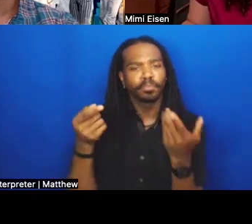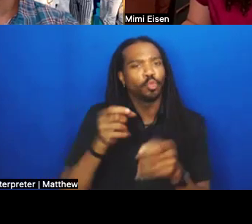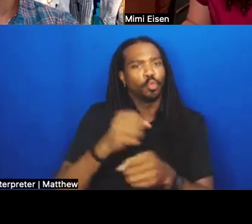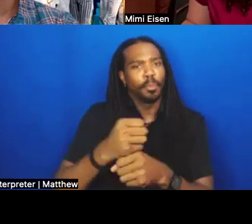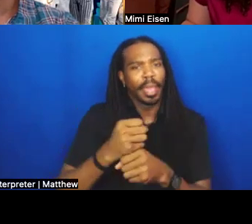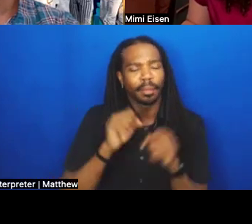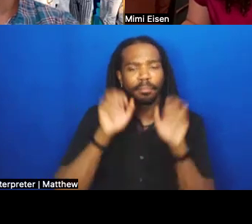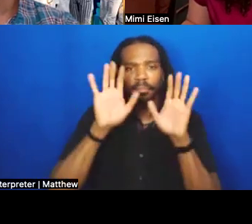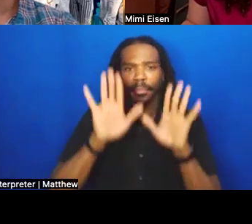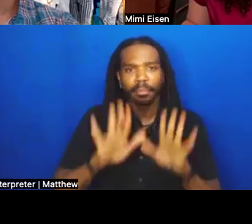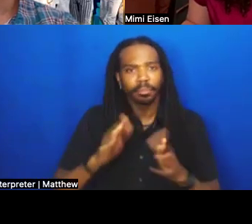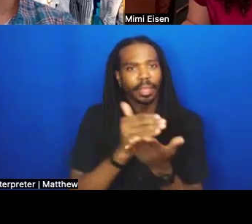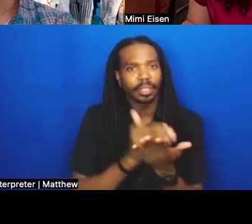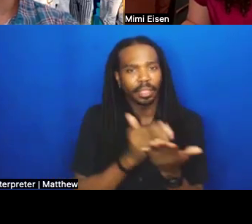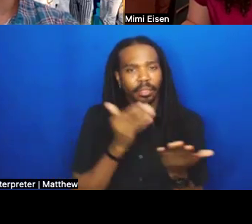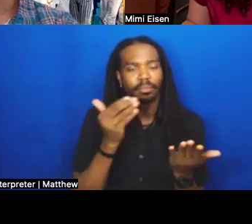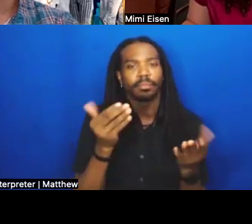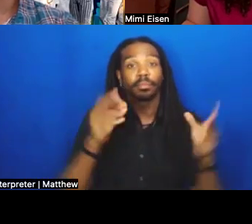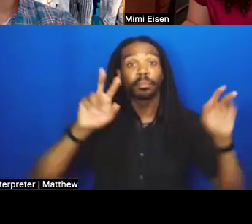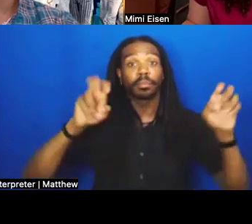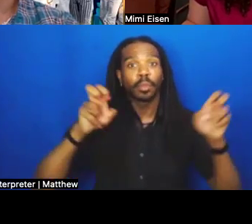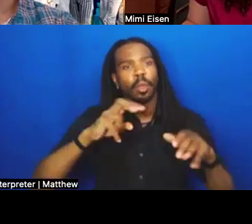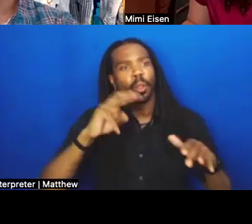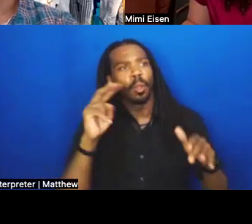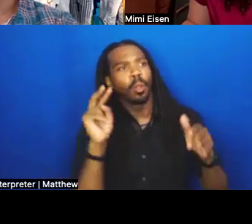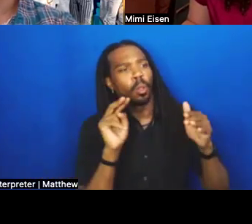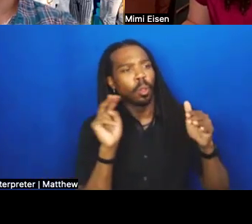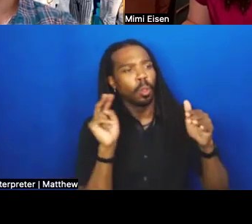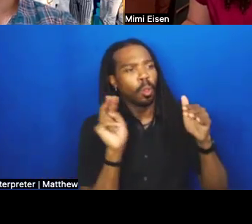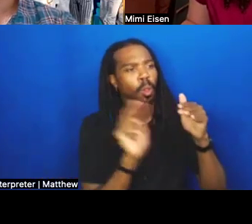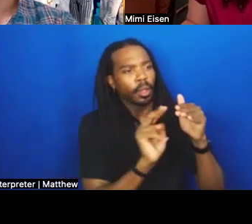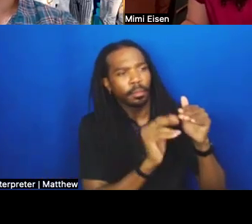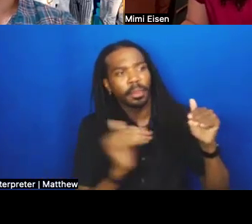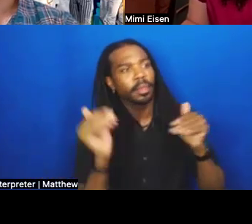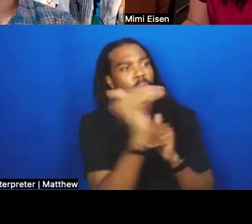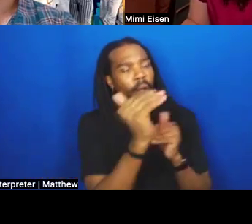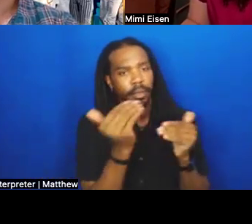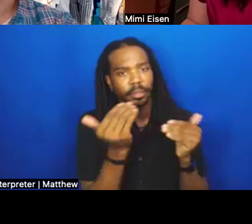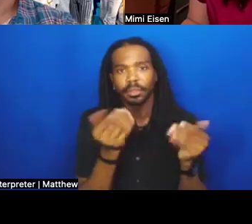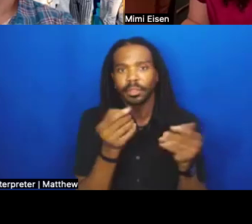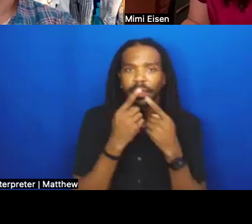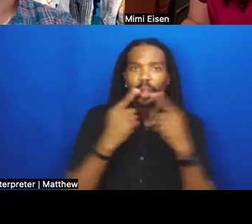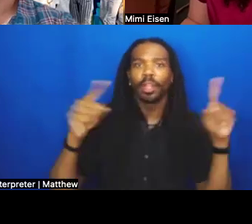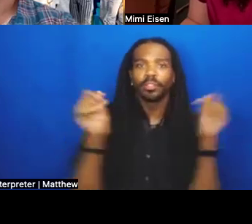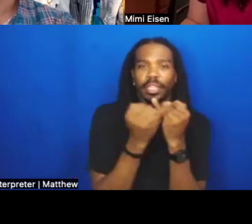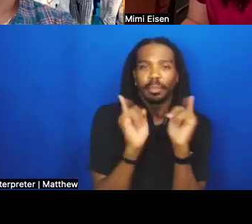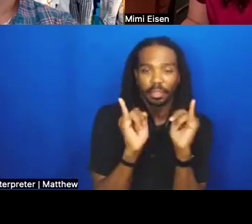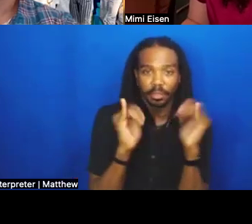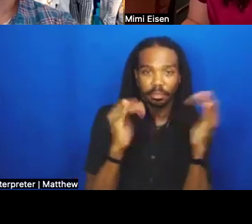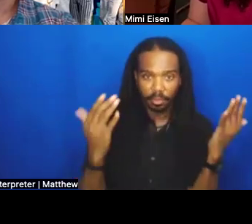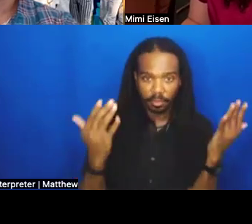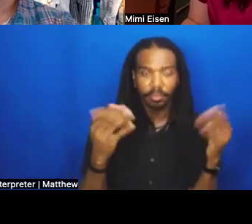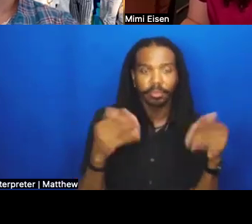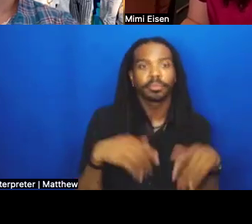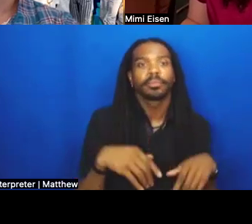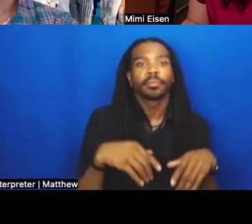lesson, looking beyond the Declaration of Independence, the lesson called Founding Documents We Don't